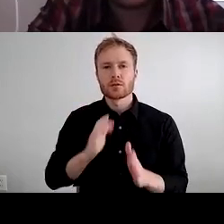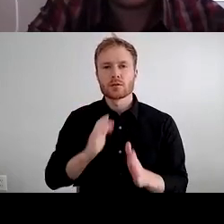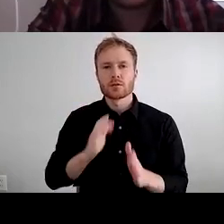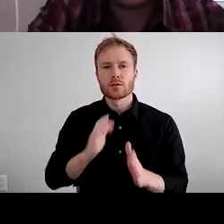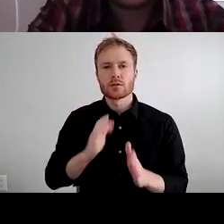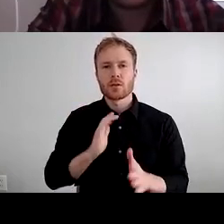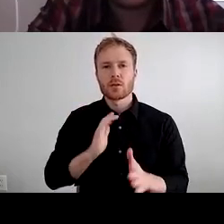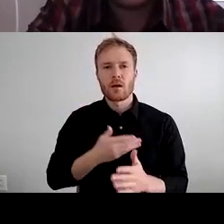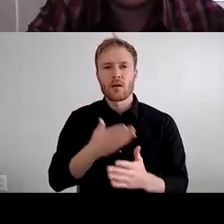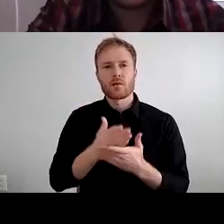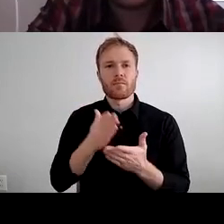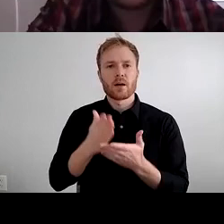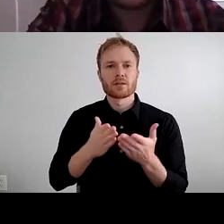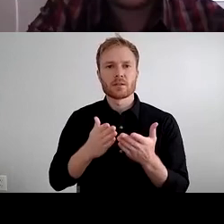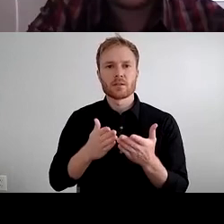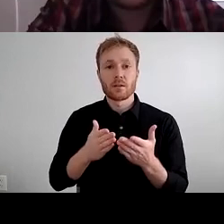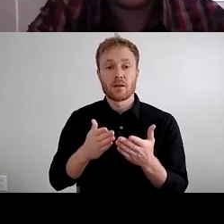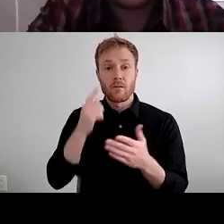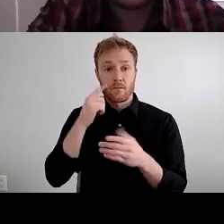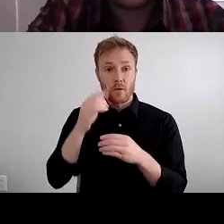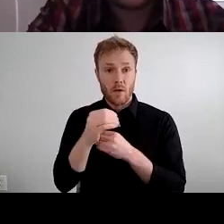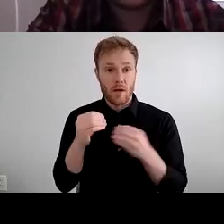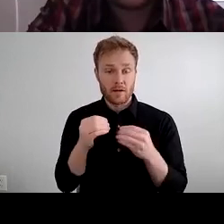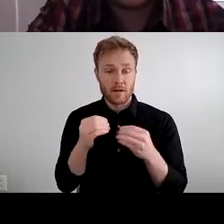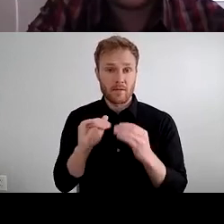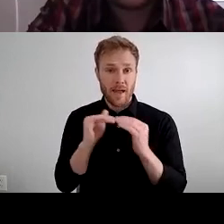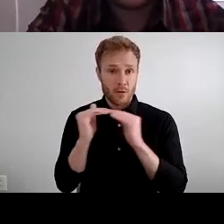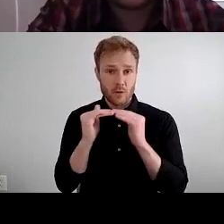Special Initiatives Manager supposed to be managing